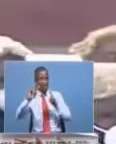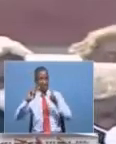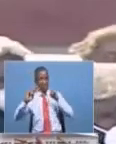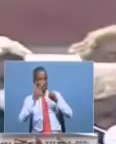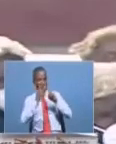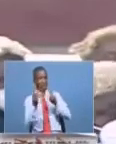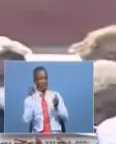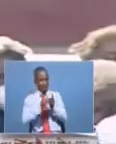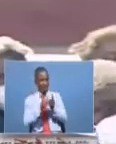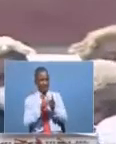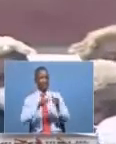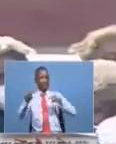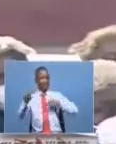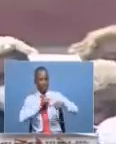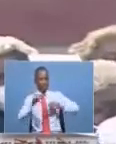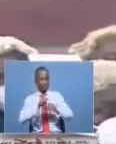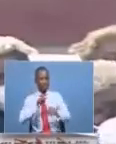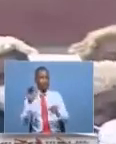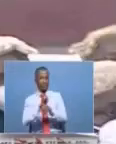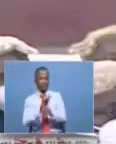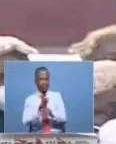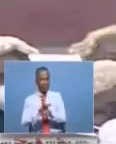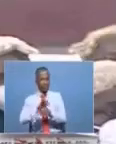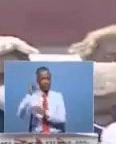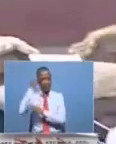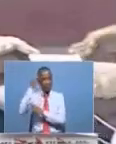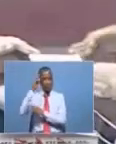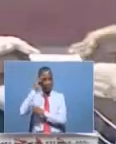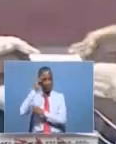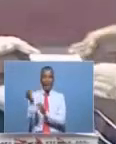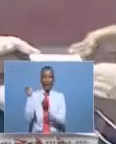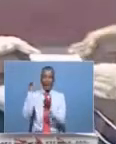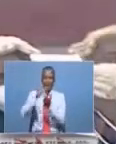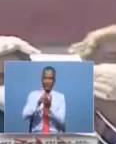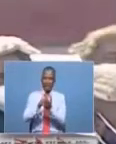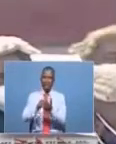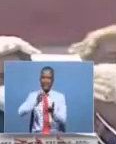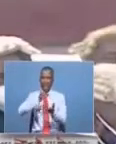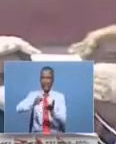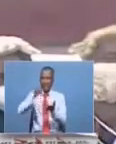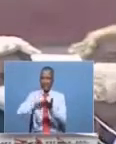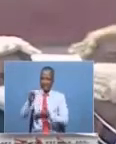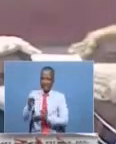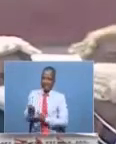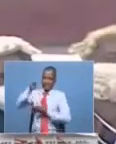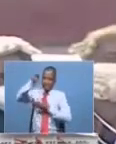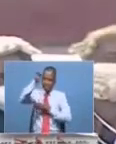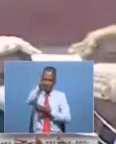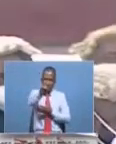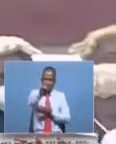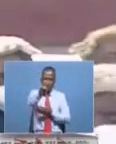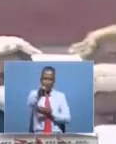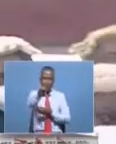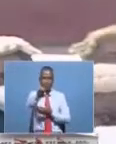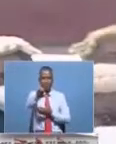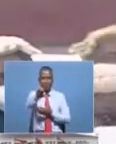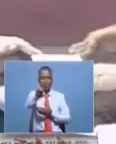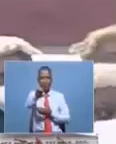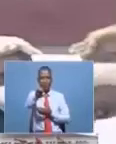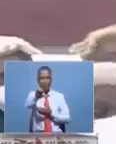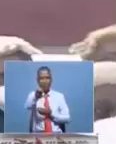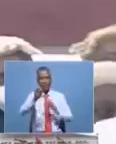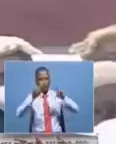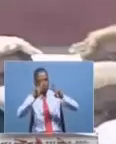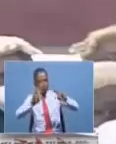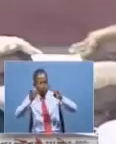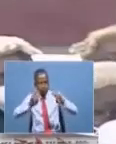argued it fully. The petitioner again filed an application for inspection of